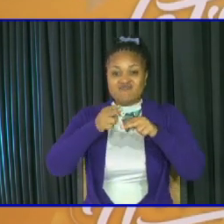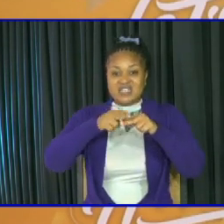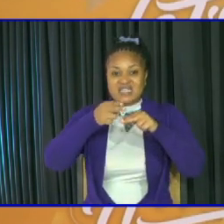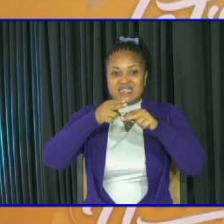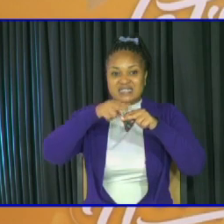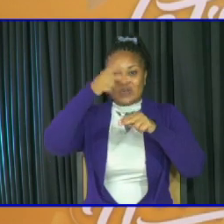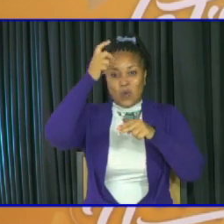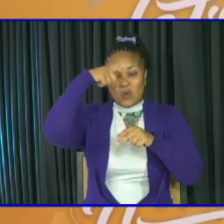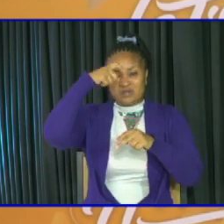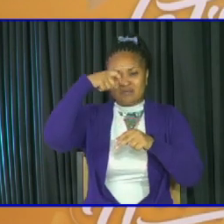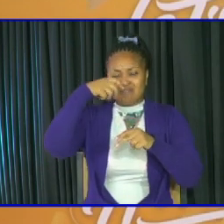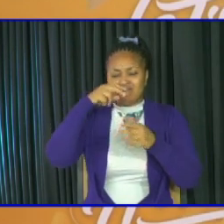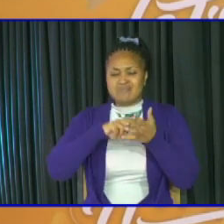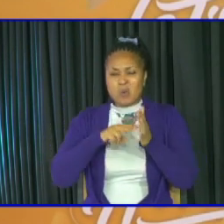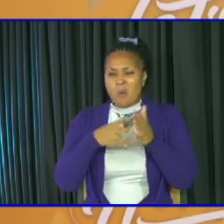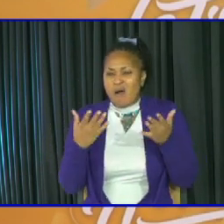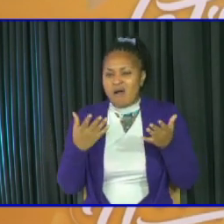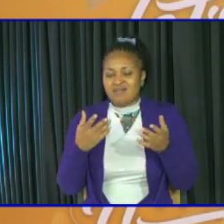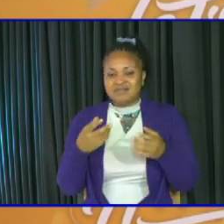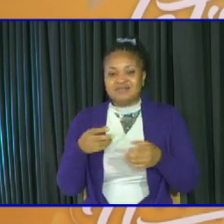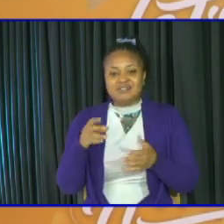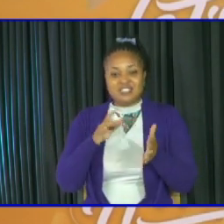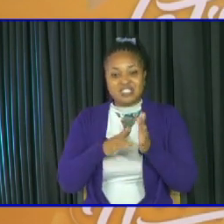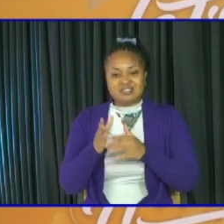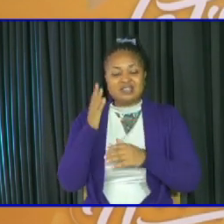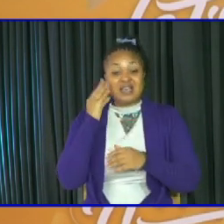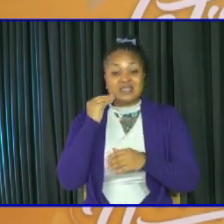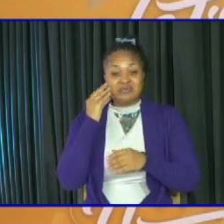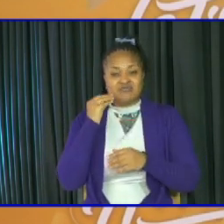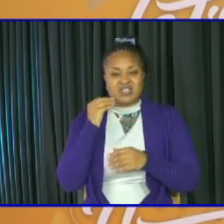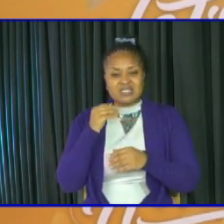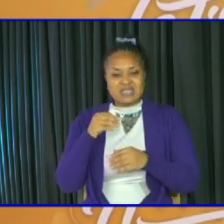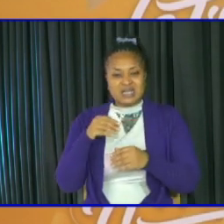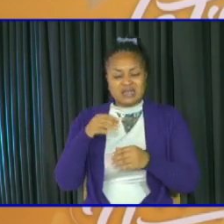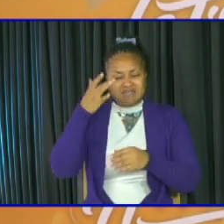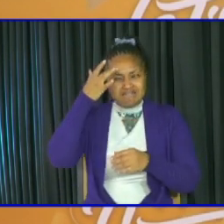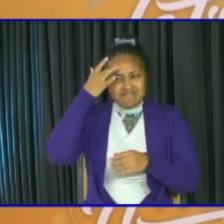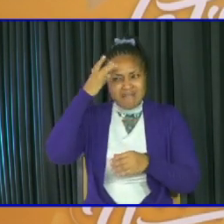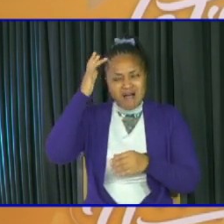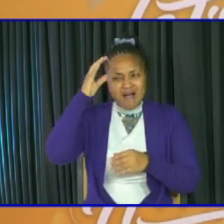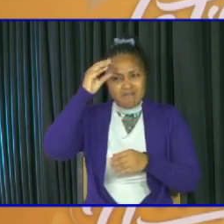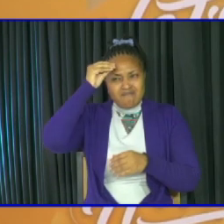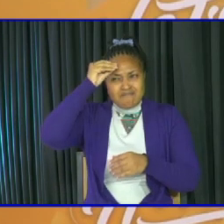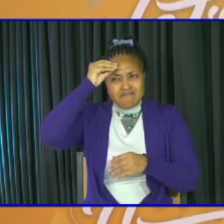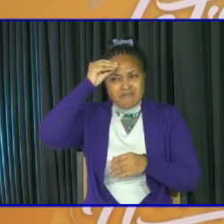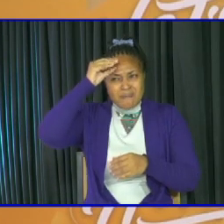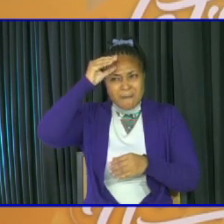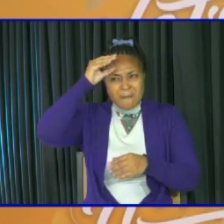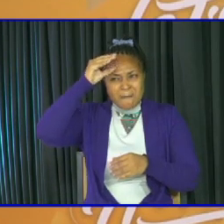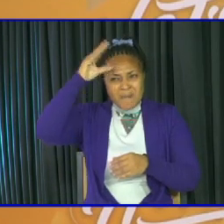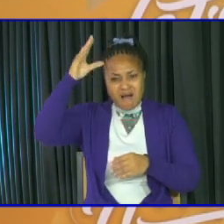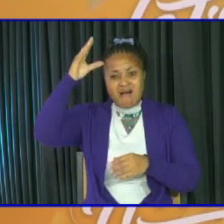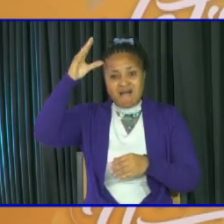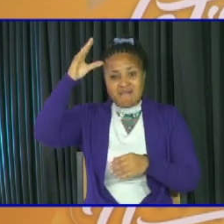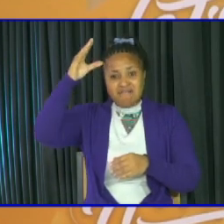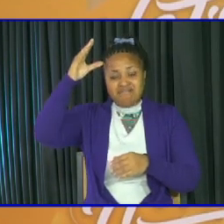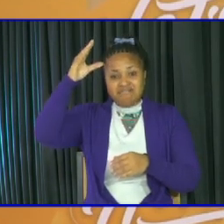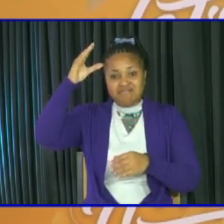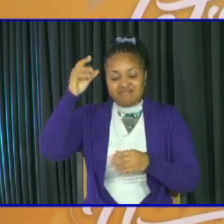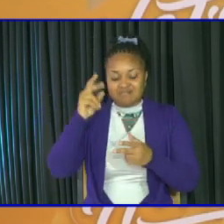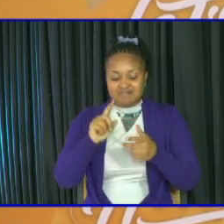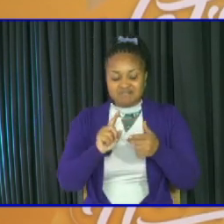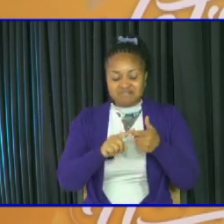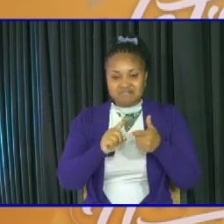Jesus experienced growth intellectually and mentally. Two, Jesus increased